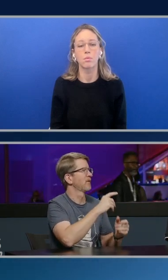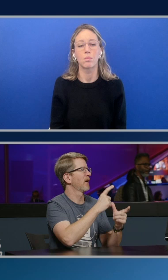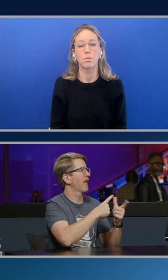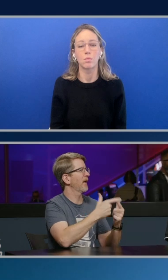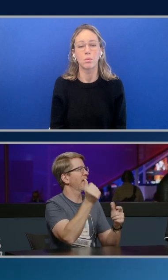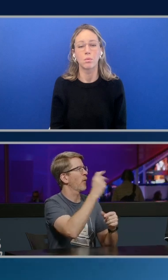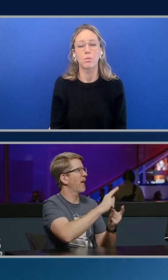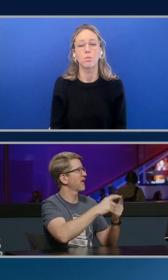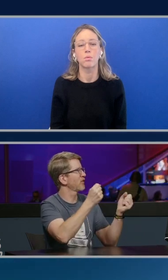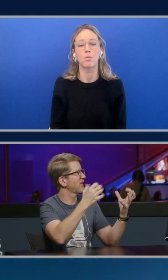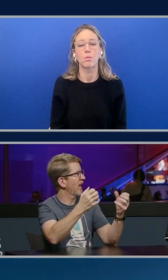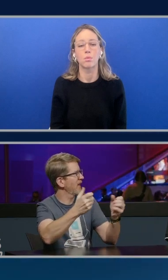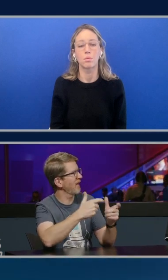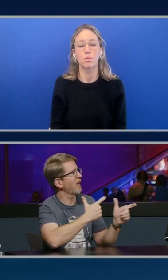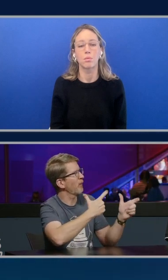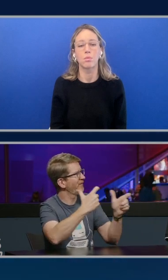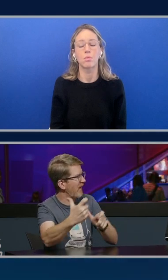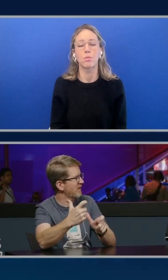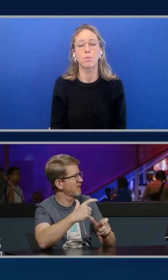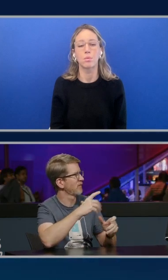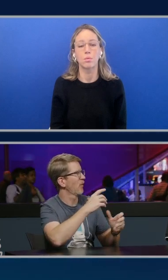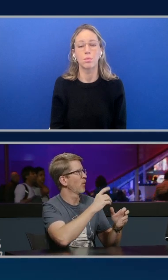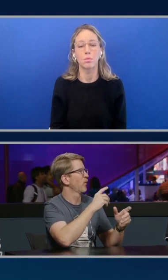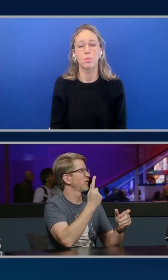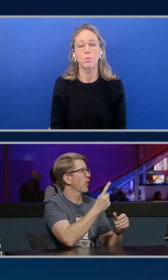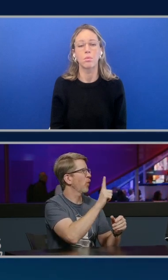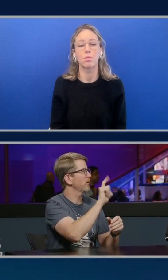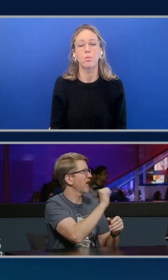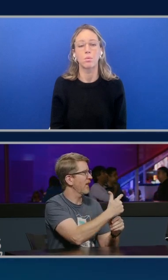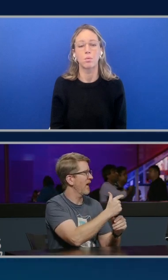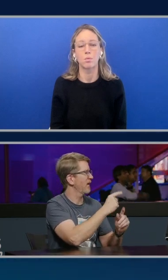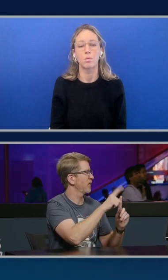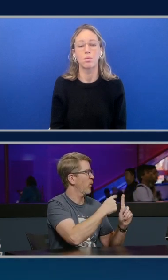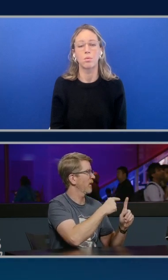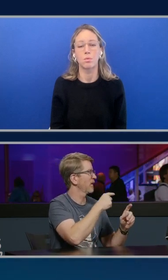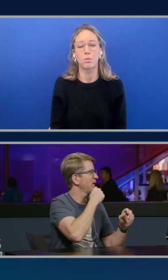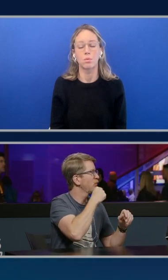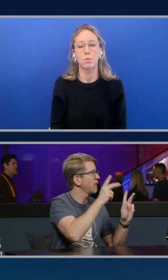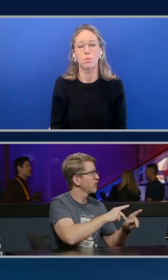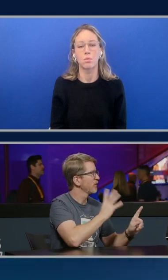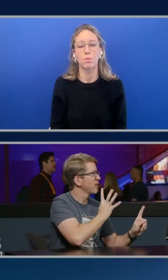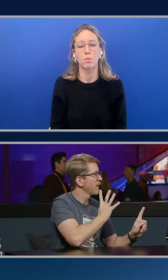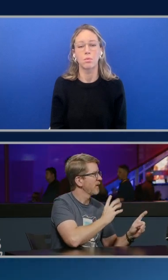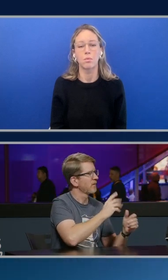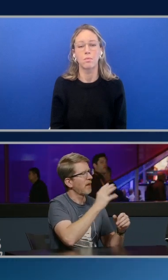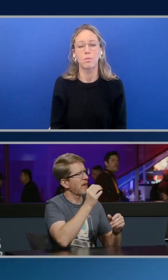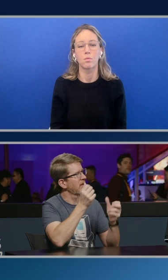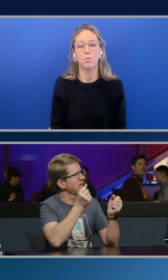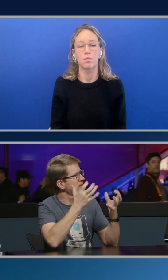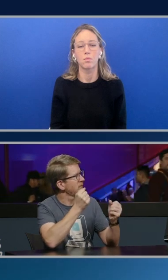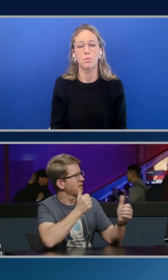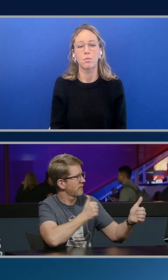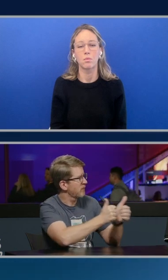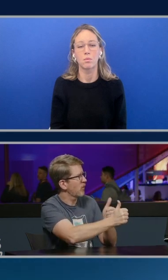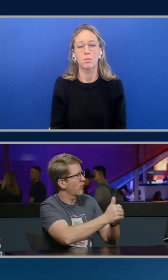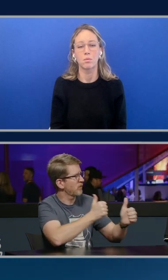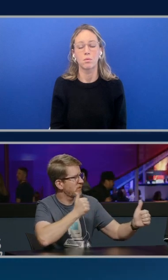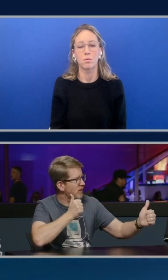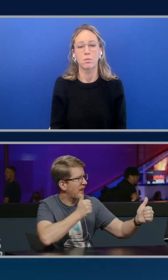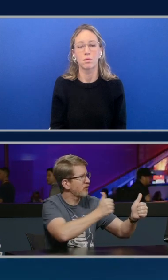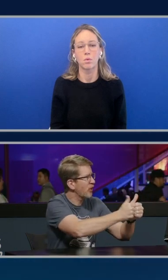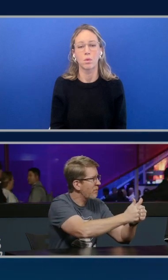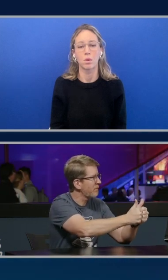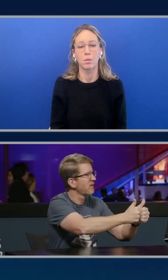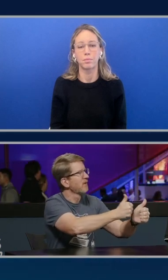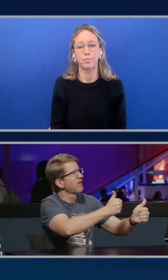letters that they're actually spelling. And then going back to signing, it gets faster and then catches back up. So there's a little bit of a lag to when the hearing person